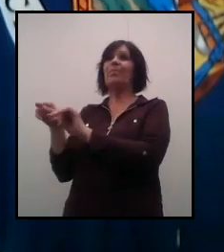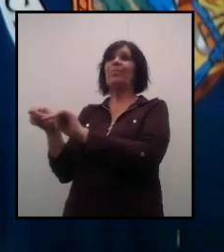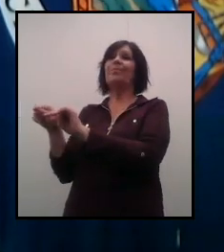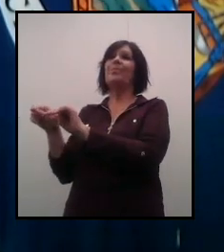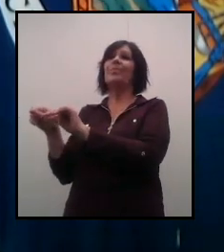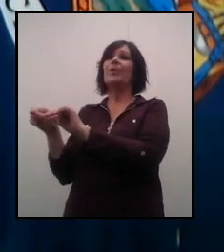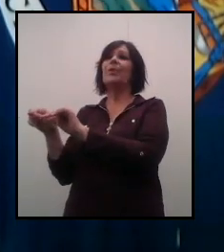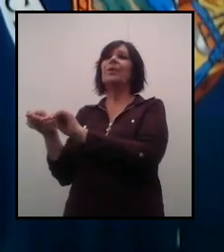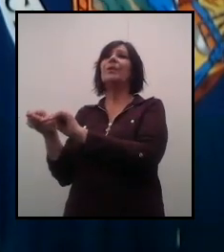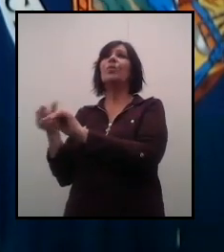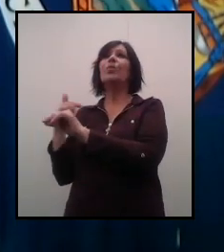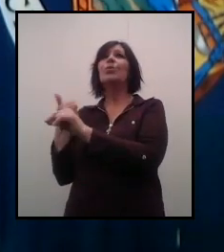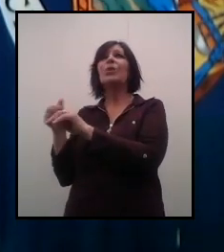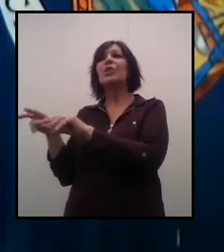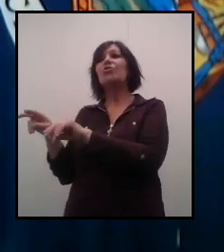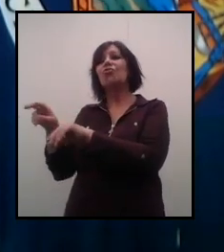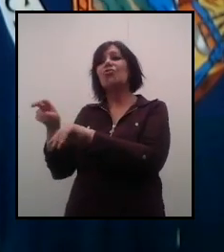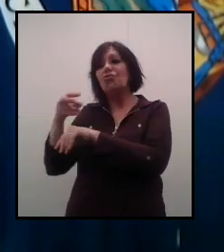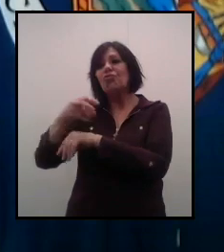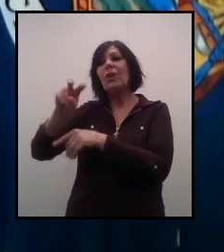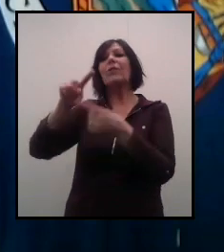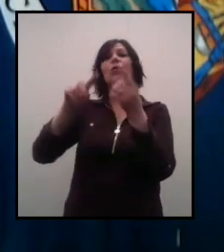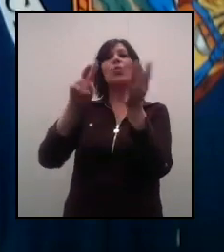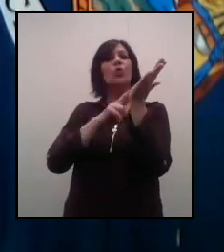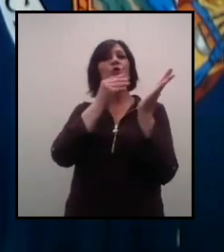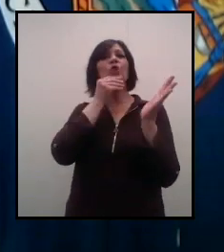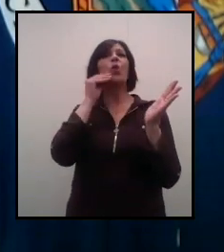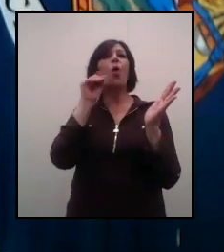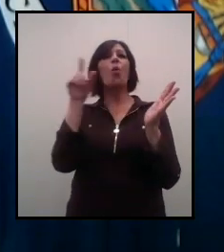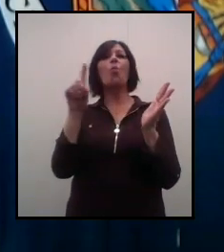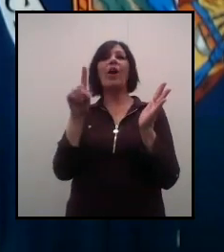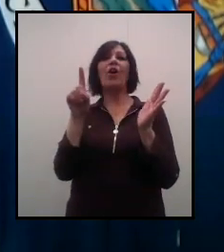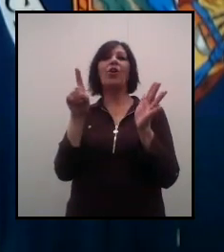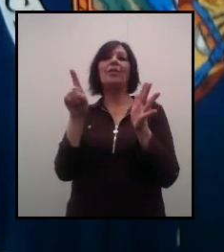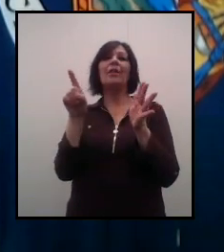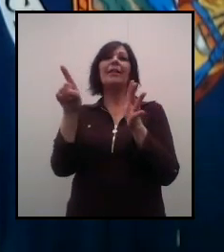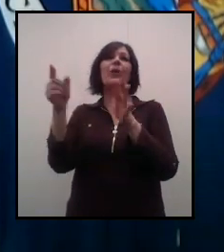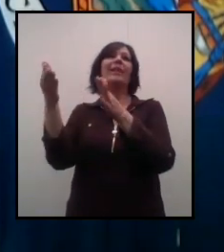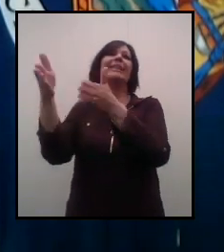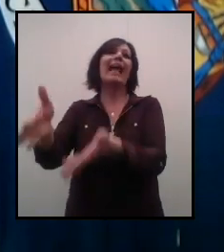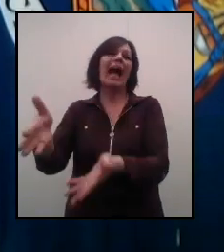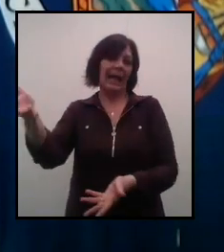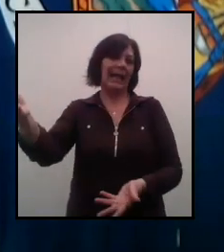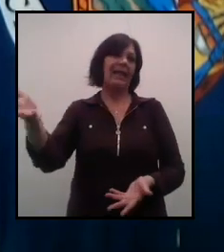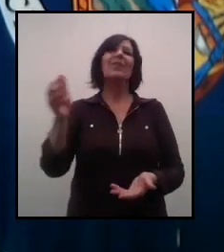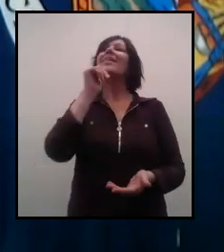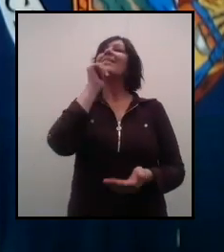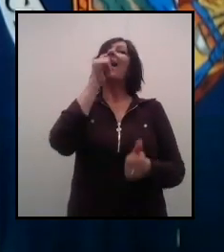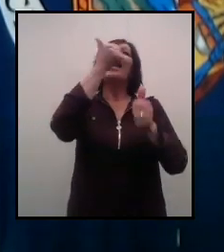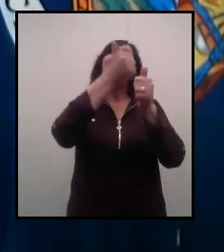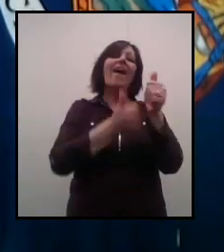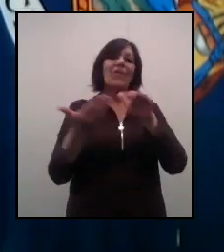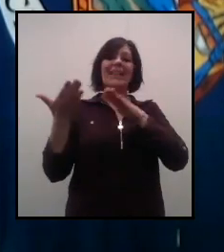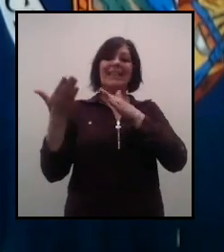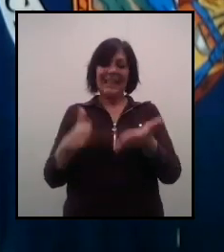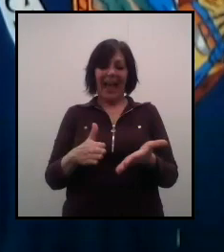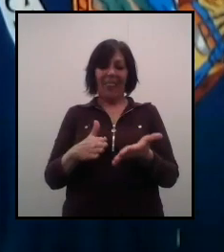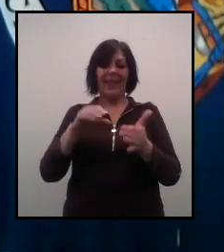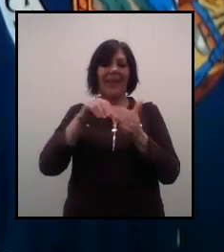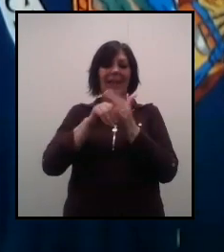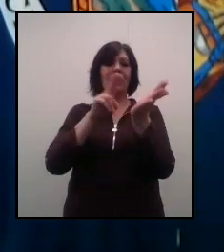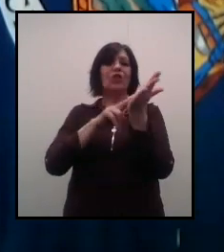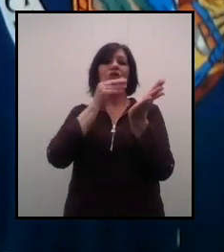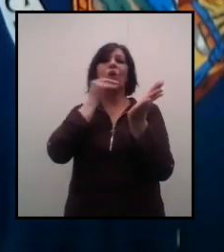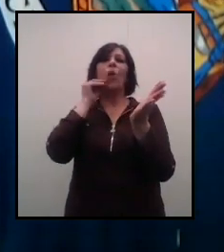intensity bed, and so were transferred to a nursing home, where unfortunately they would pass away. So not every death in a nursing home